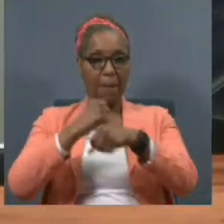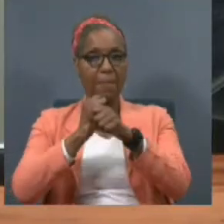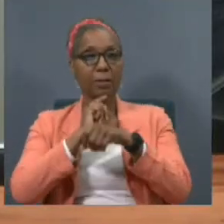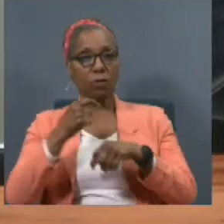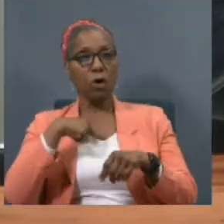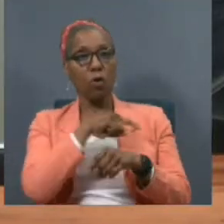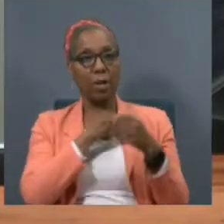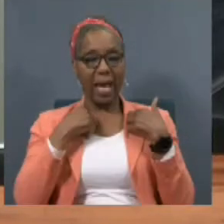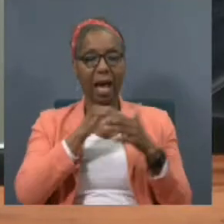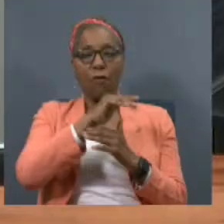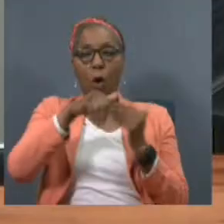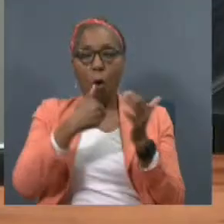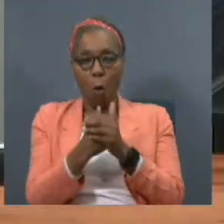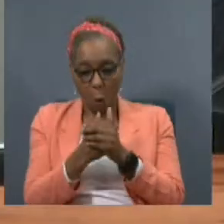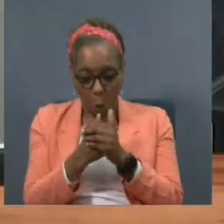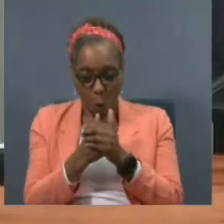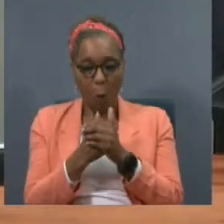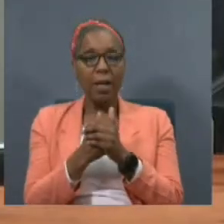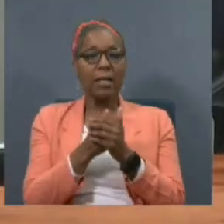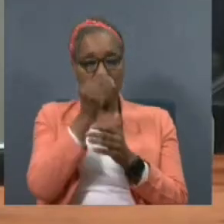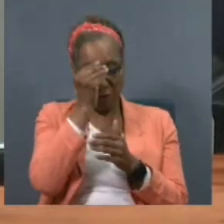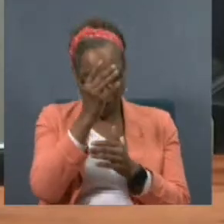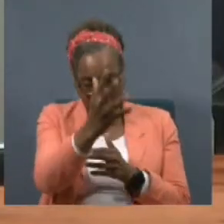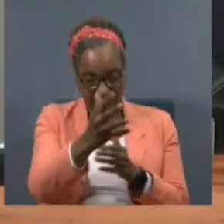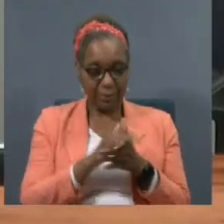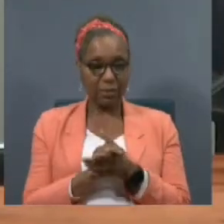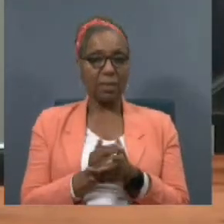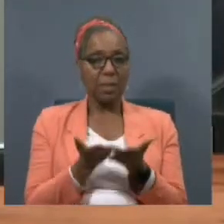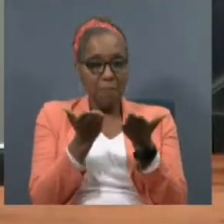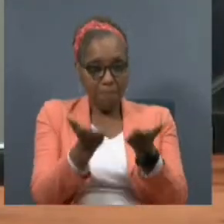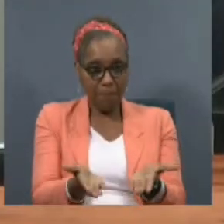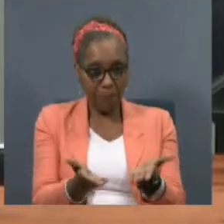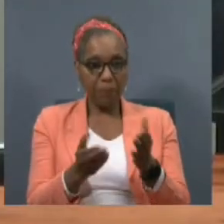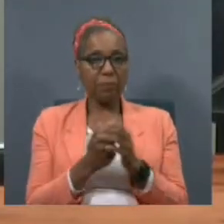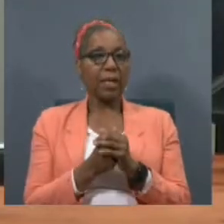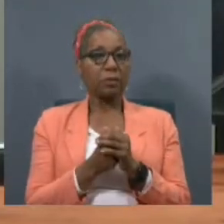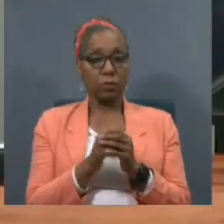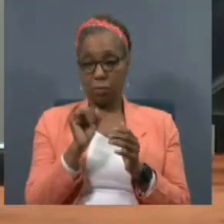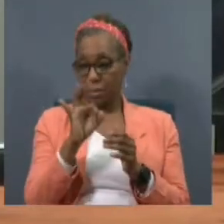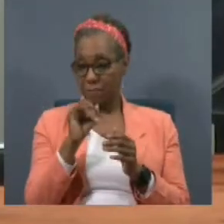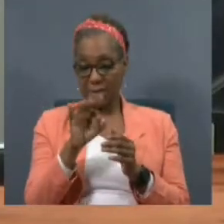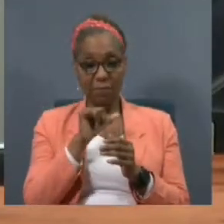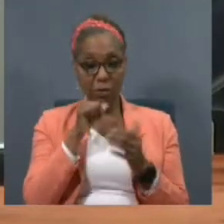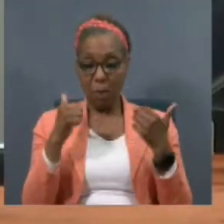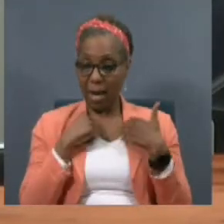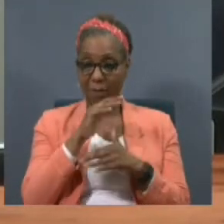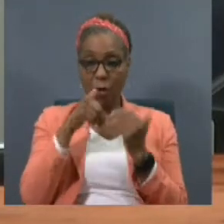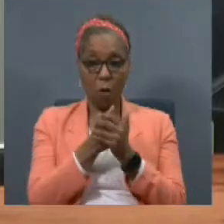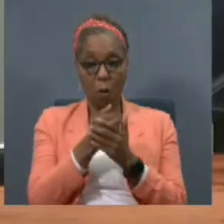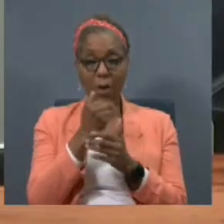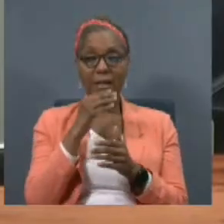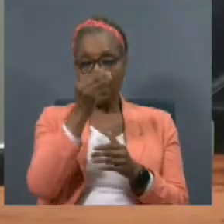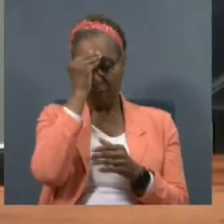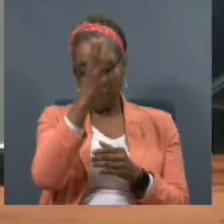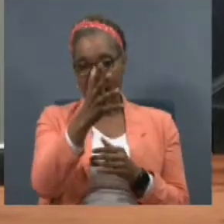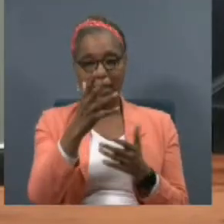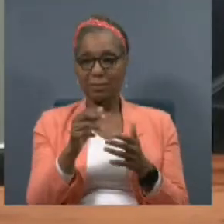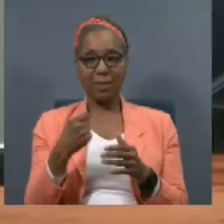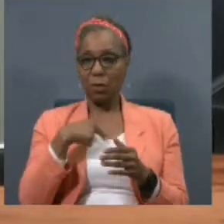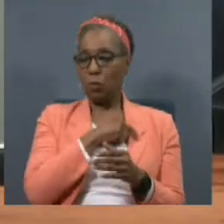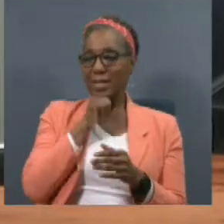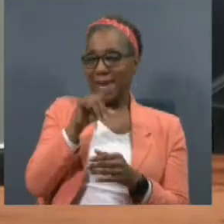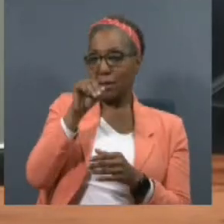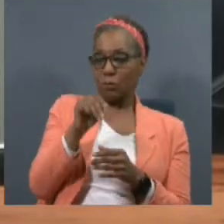that we have all the facts on the table. If all the facts are not on the table, I don't think we did a good service. So what I'm trying to make sure before we leave here today, whether we be